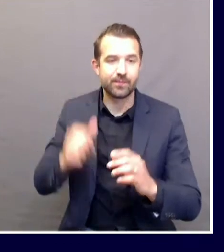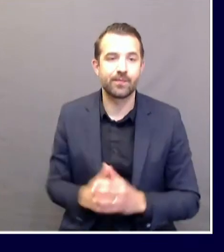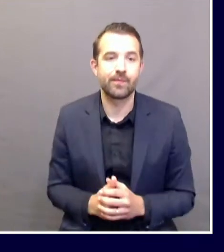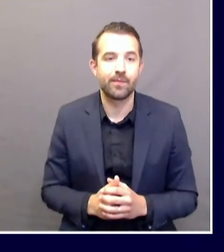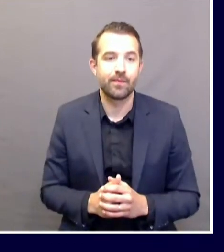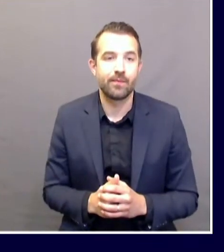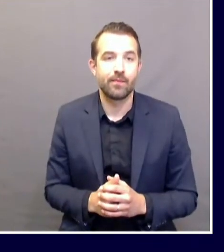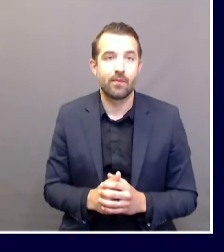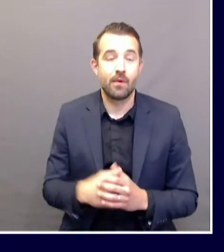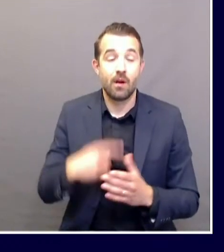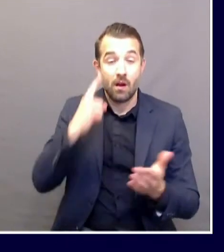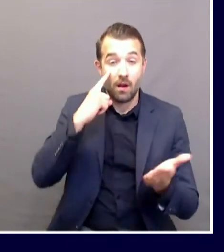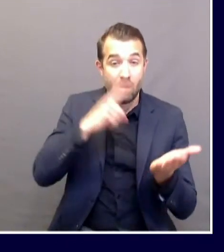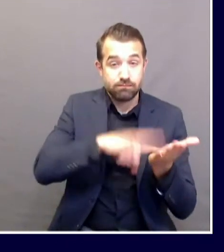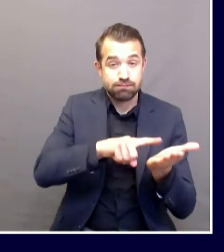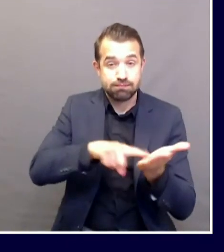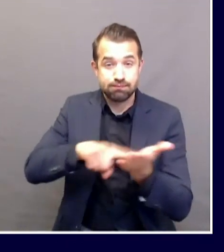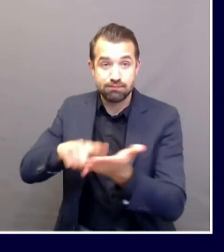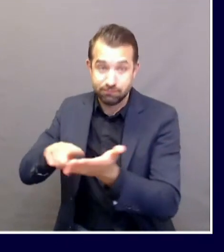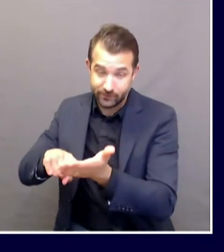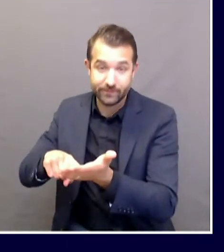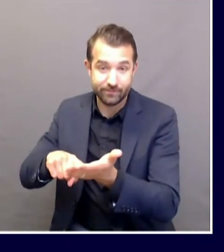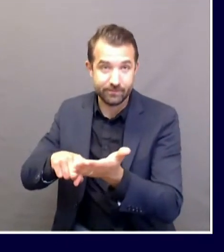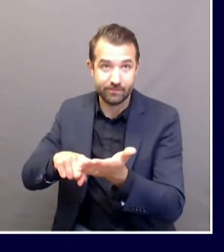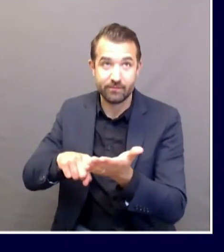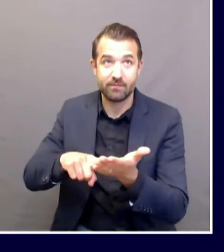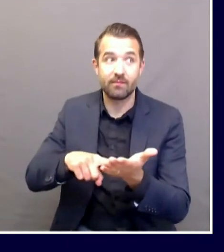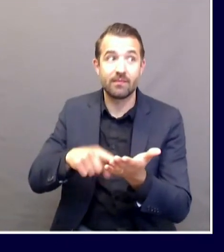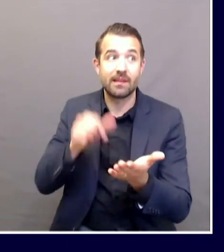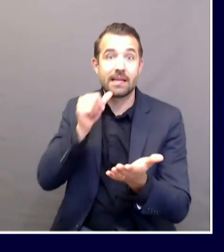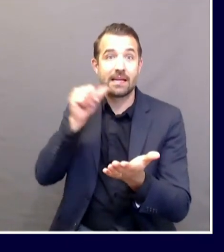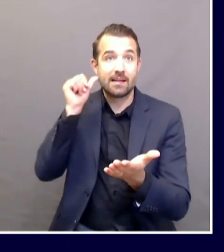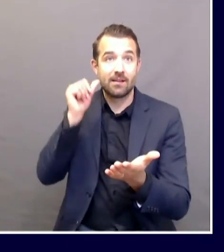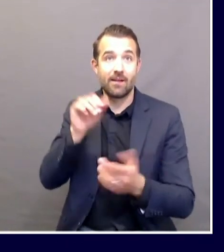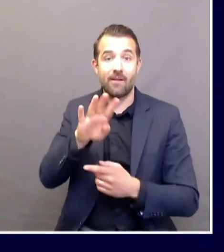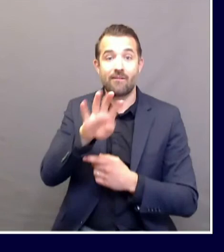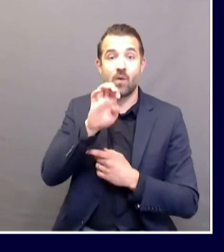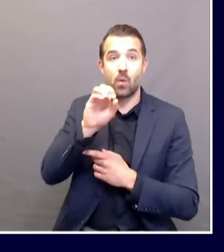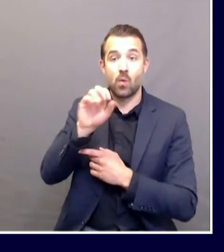that were initiated yesterday, of those 403,